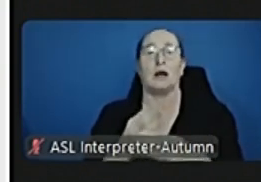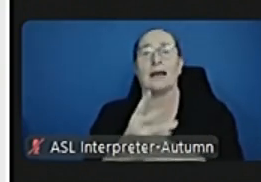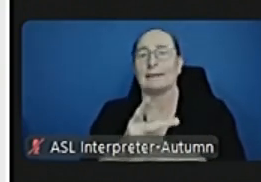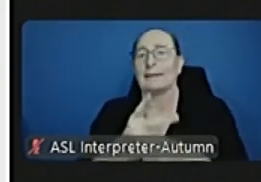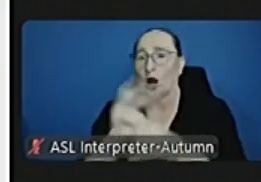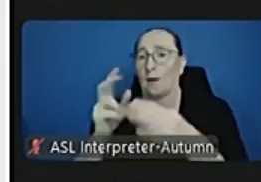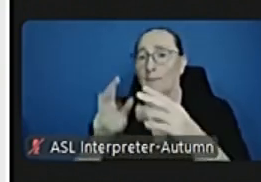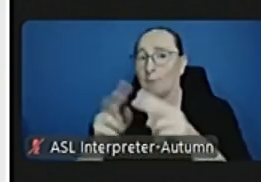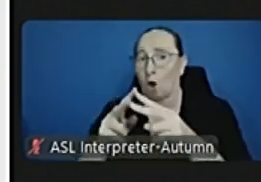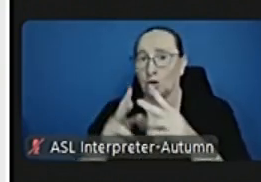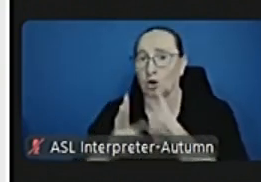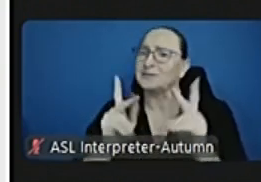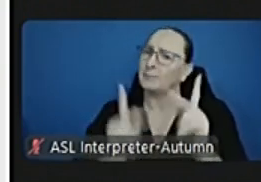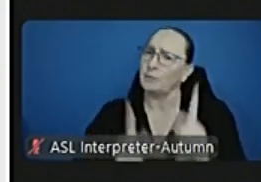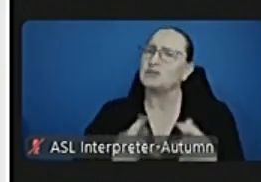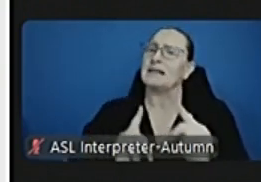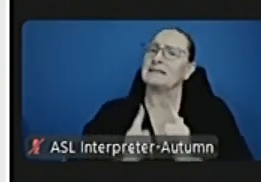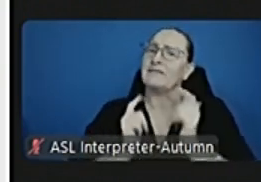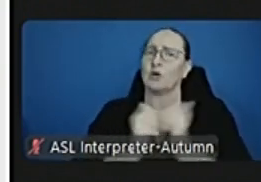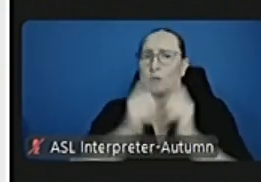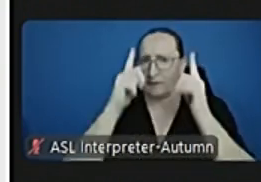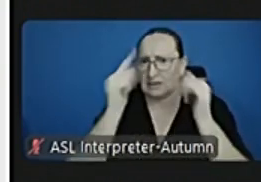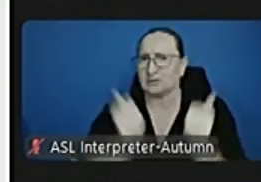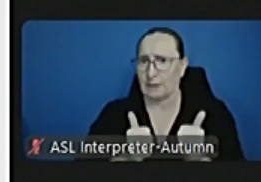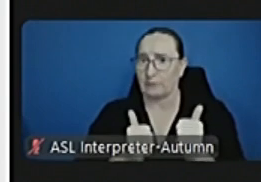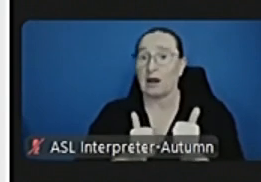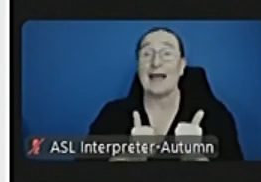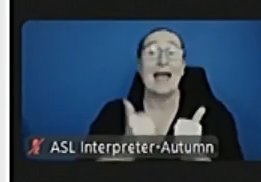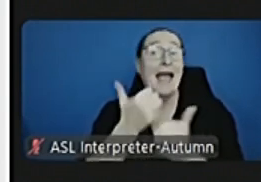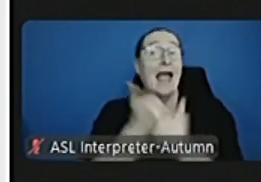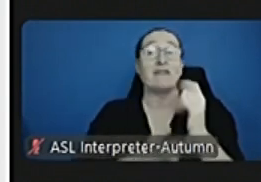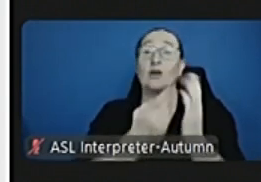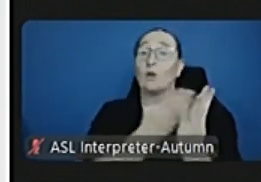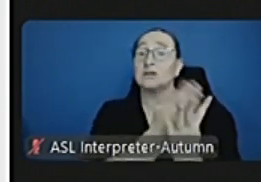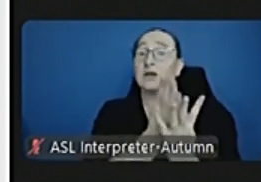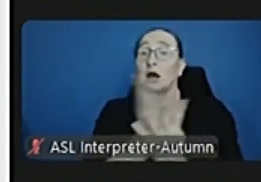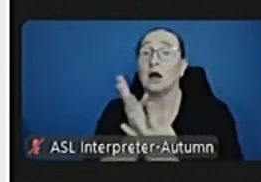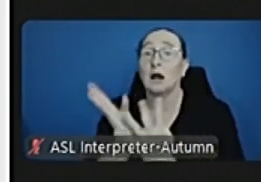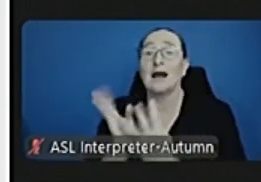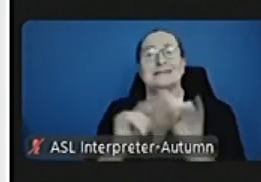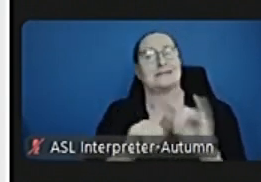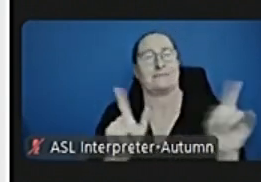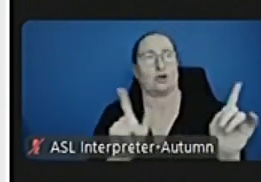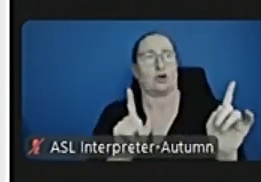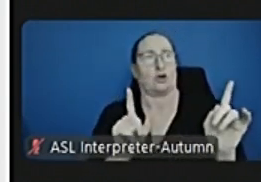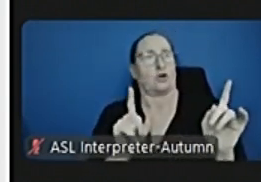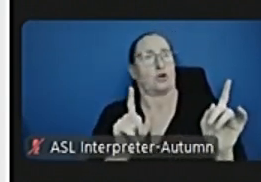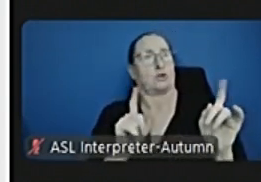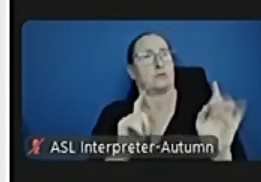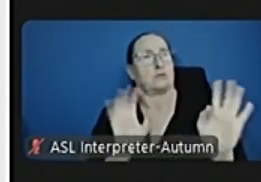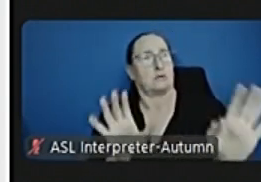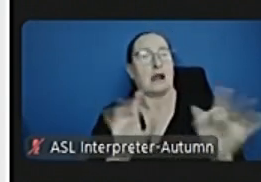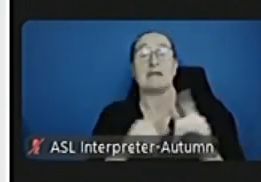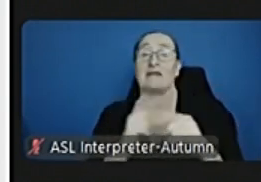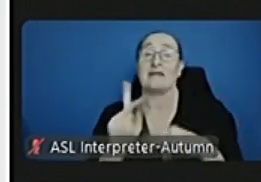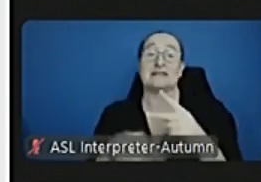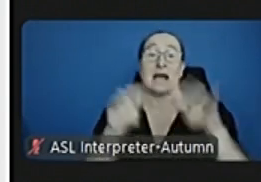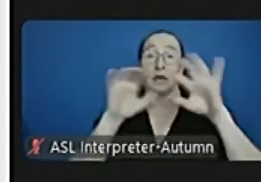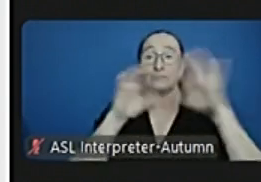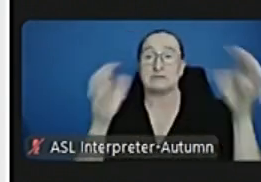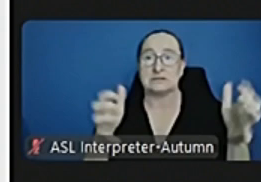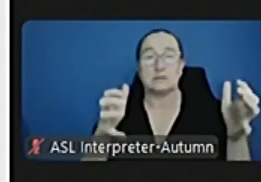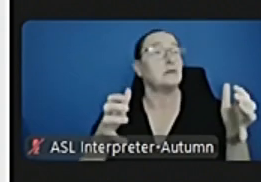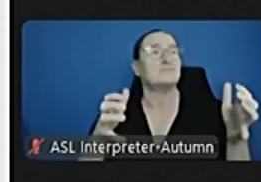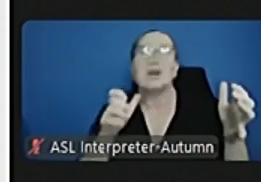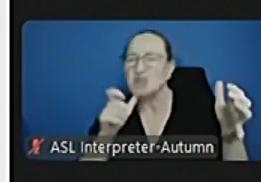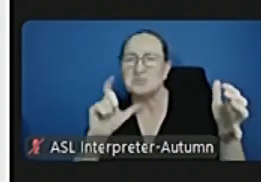living with dementia, and all the roads look different. I'm not going to get into the types because I think we've done a nice job with setting